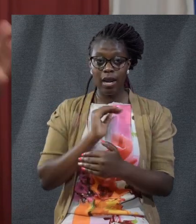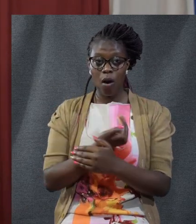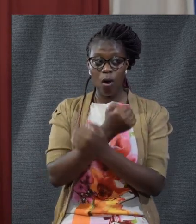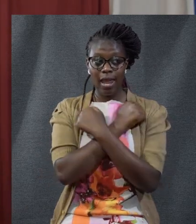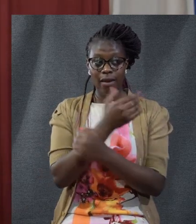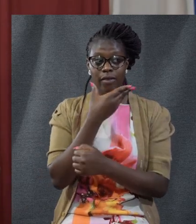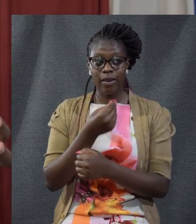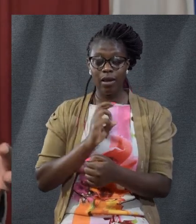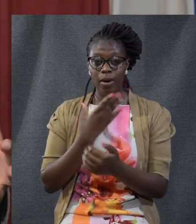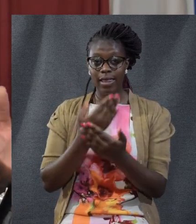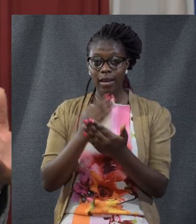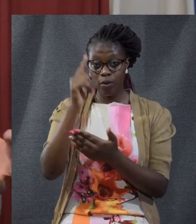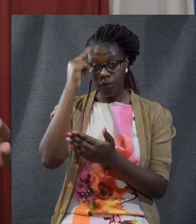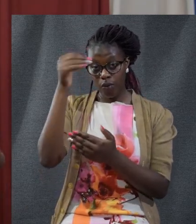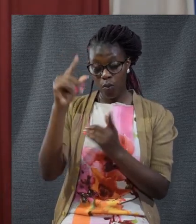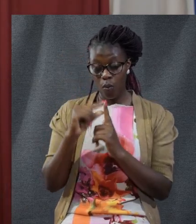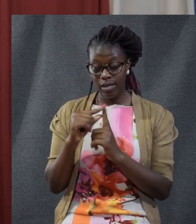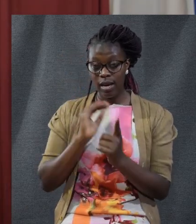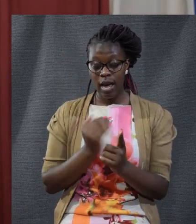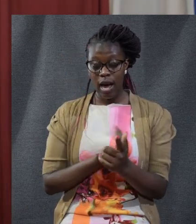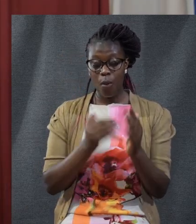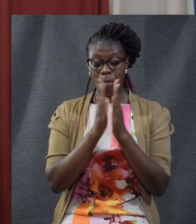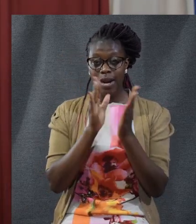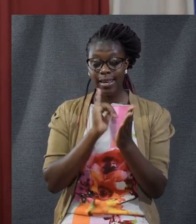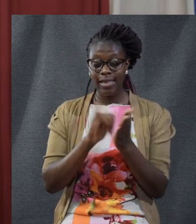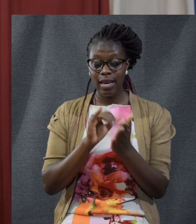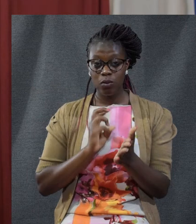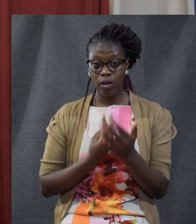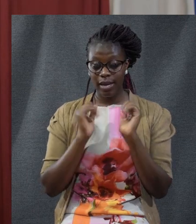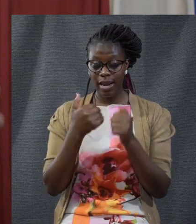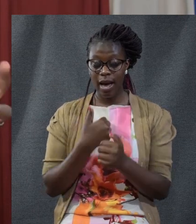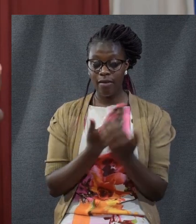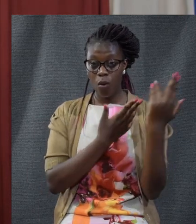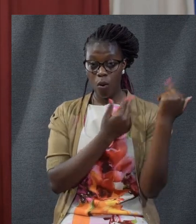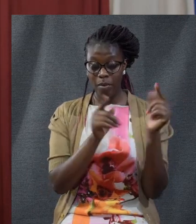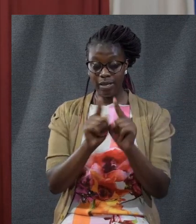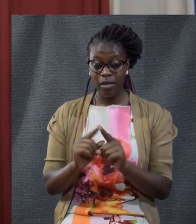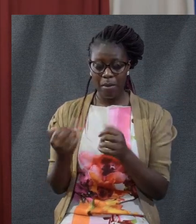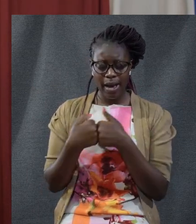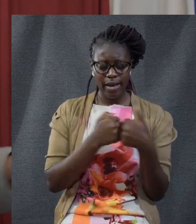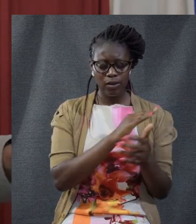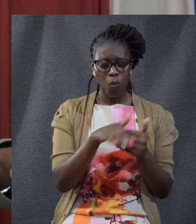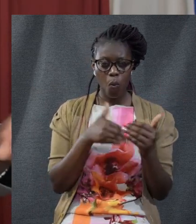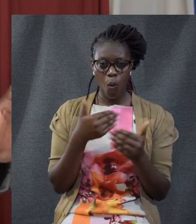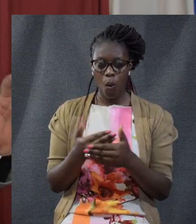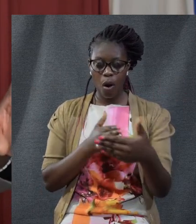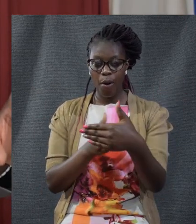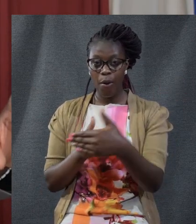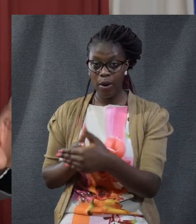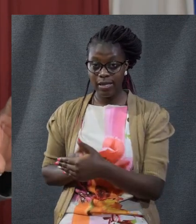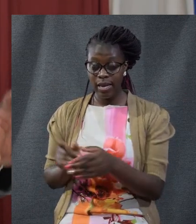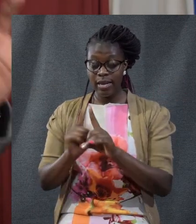loving Father, we thank you so much for your word. Our prayer is that we may have hope, even against all